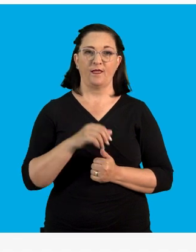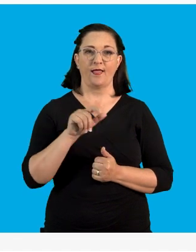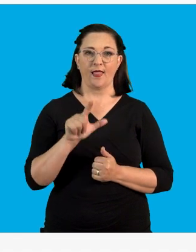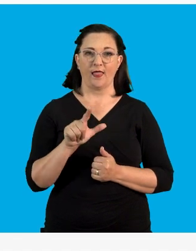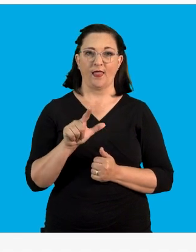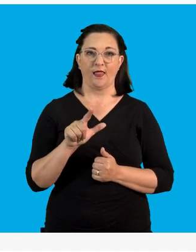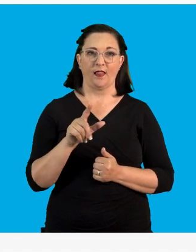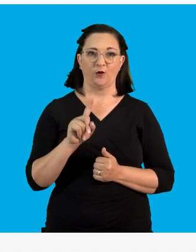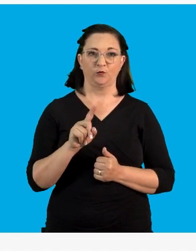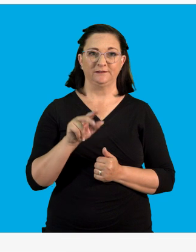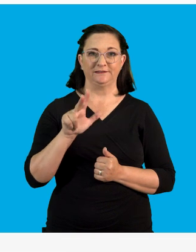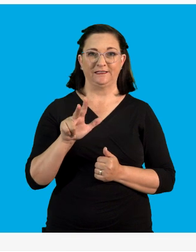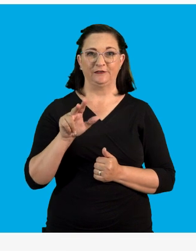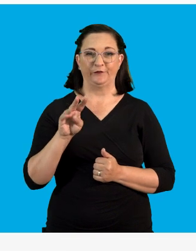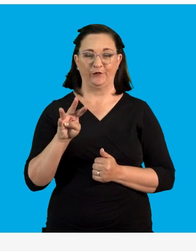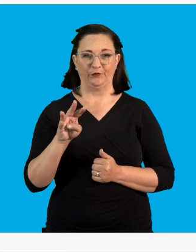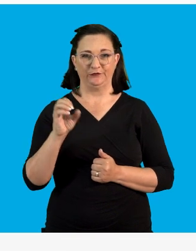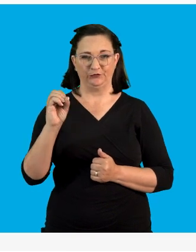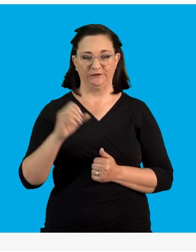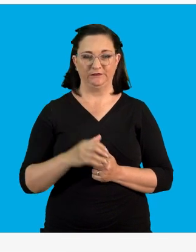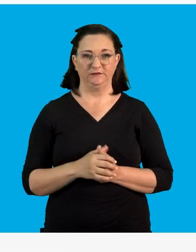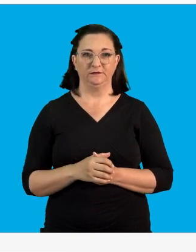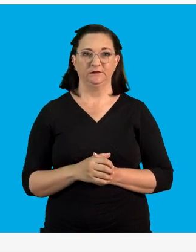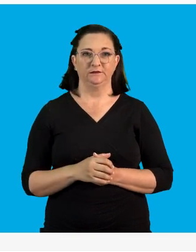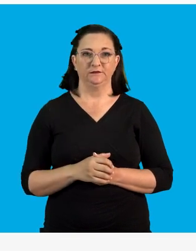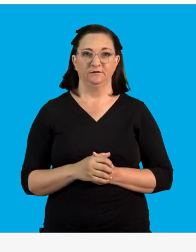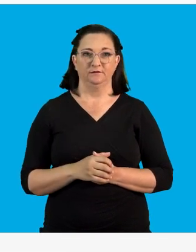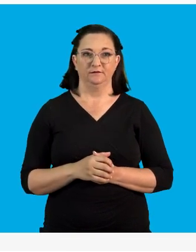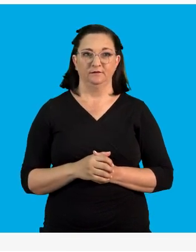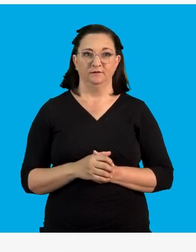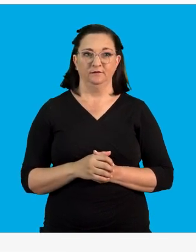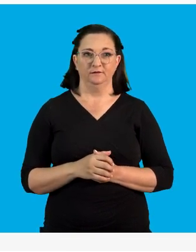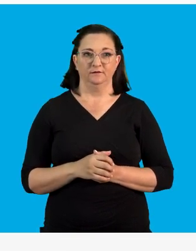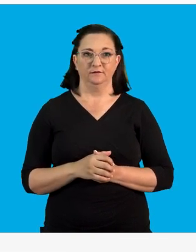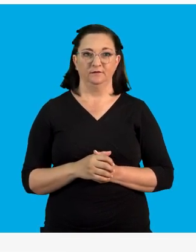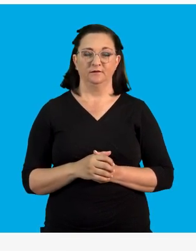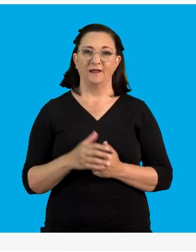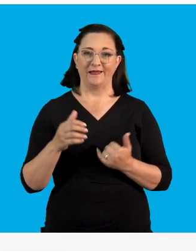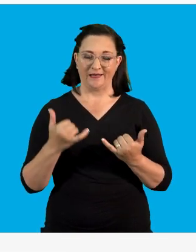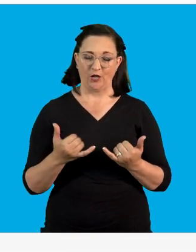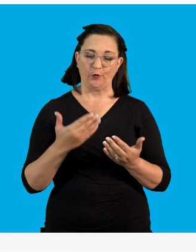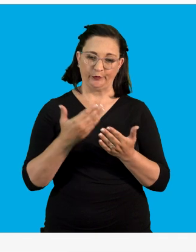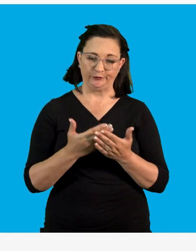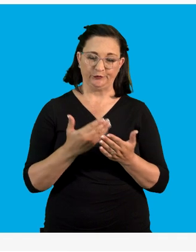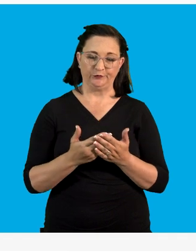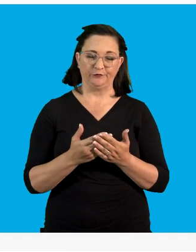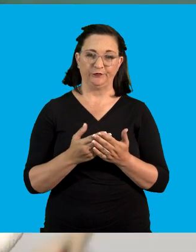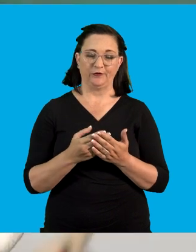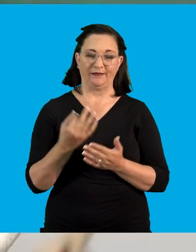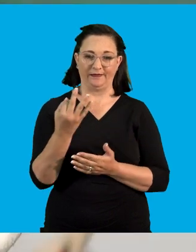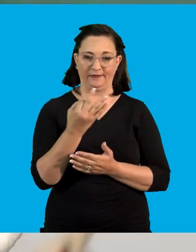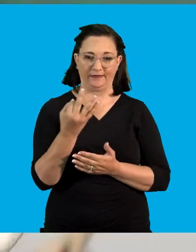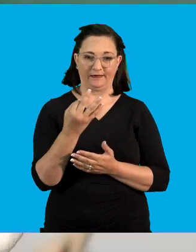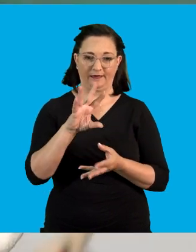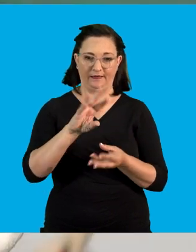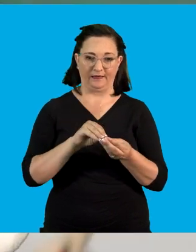Angle L gives us 84 degrees. All right, now we've already proven that when you've added